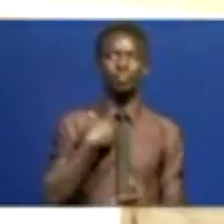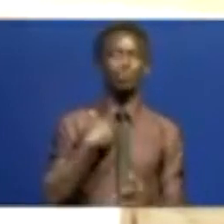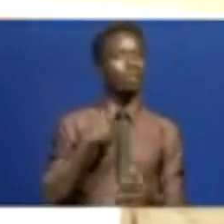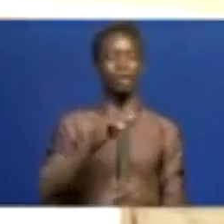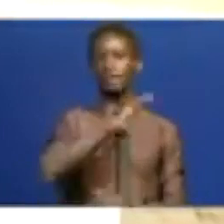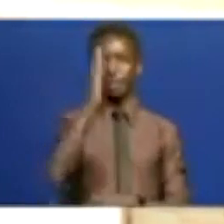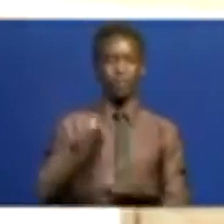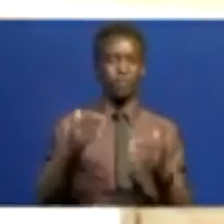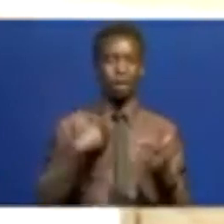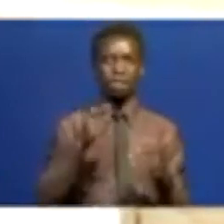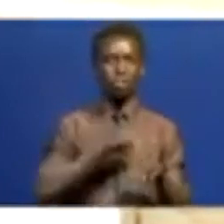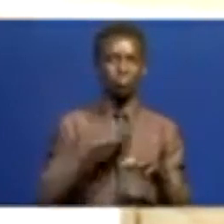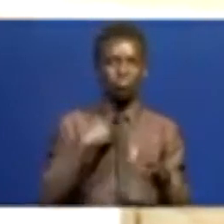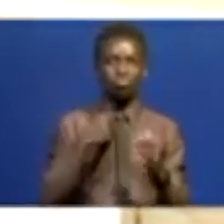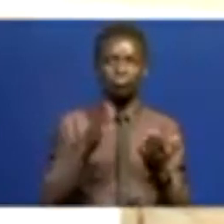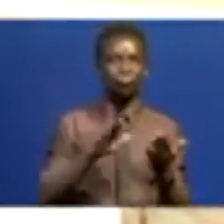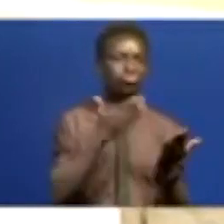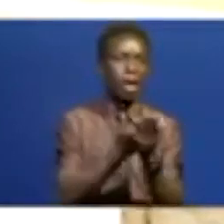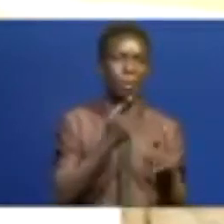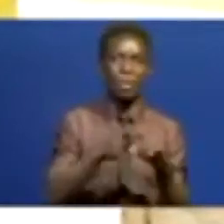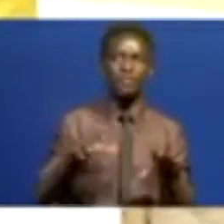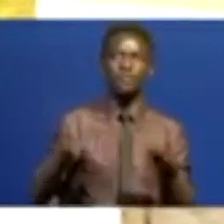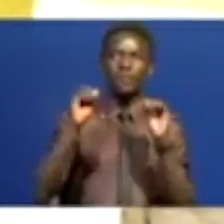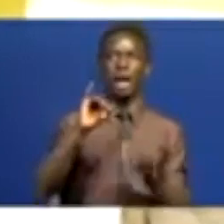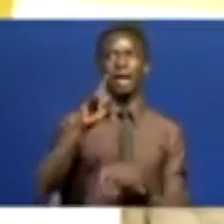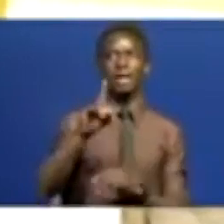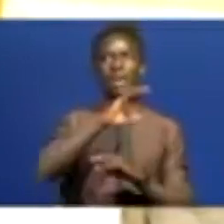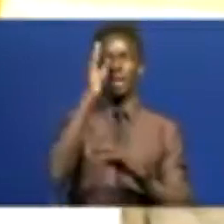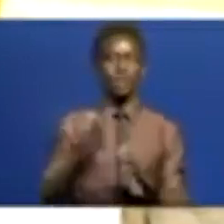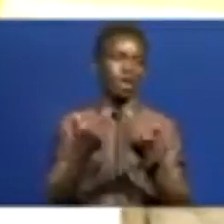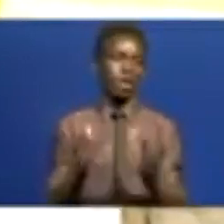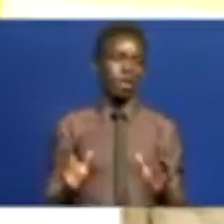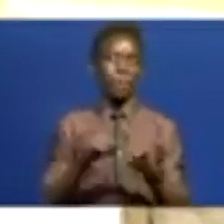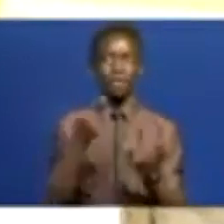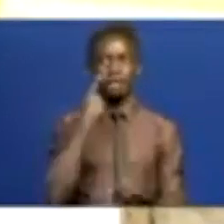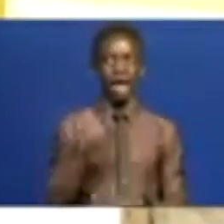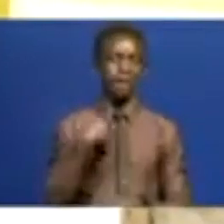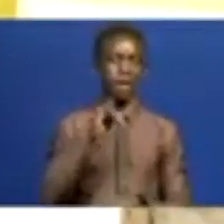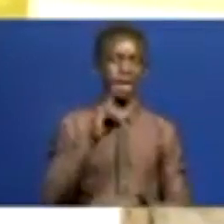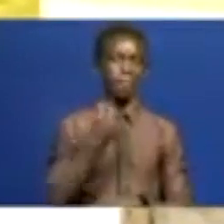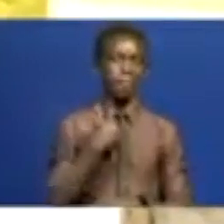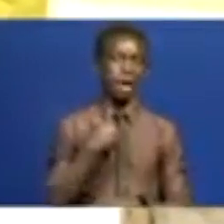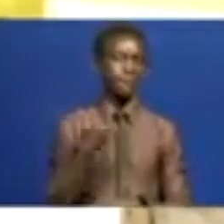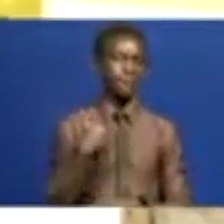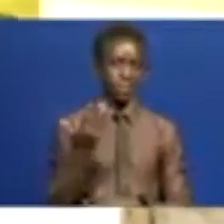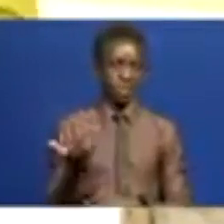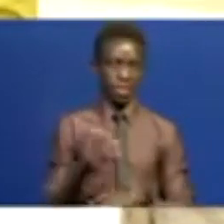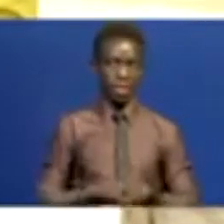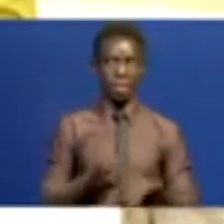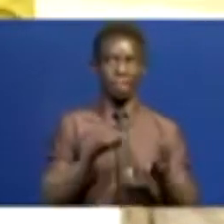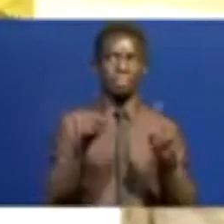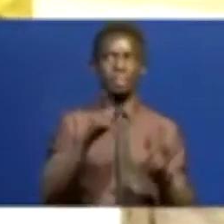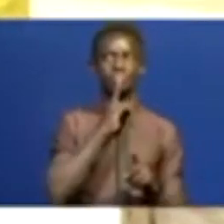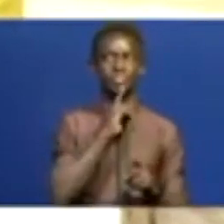think the replacement is lying somewhere in a chief's camp, because I still have my ID. But like you say, and it's some of the things that some of